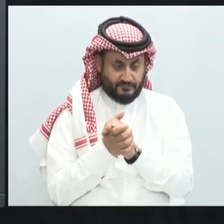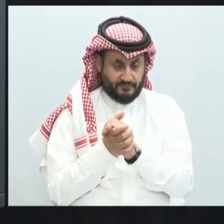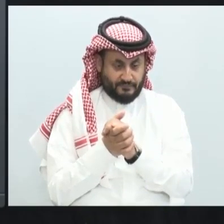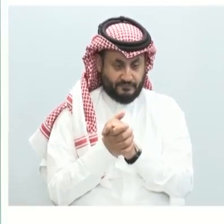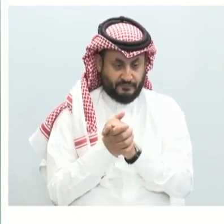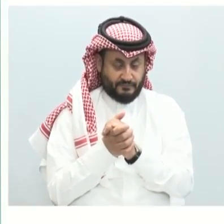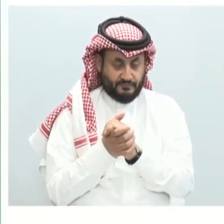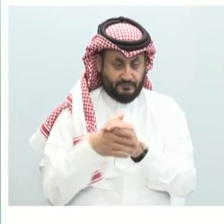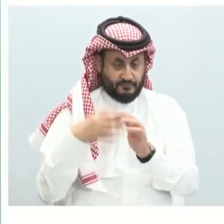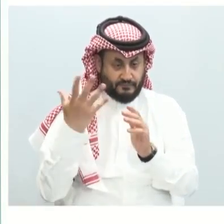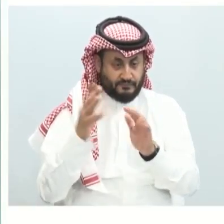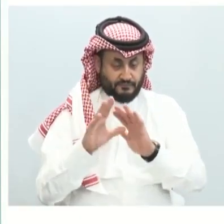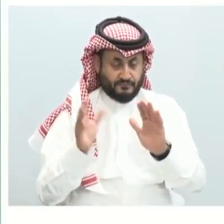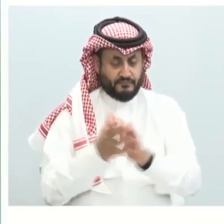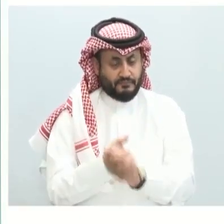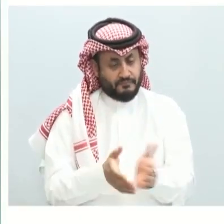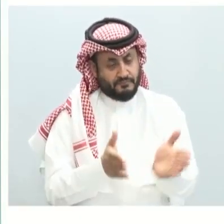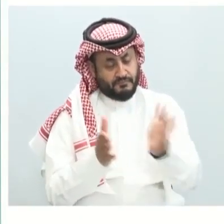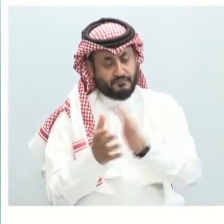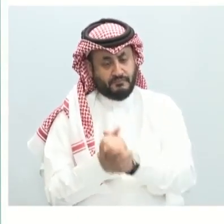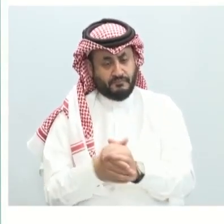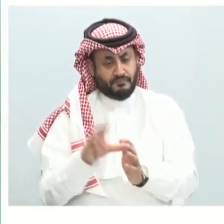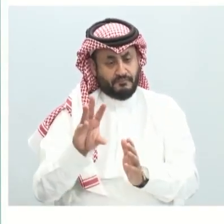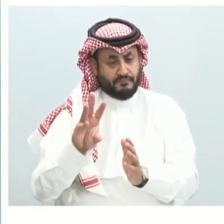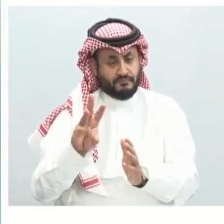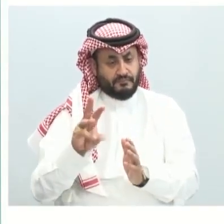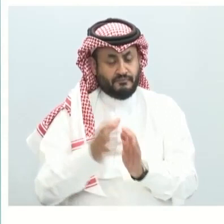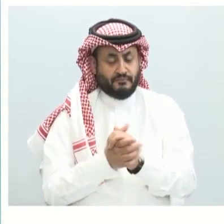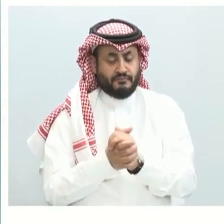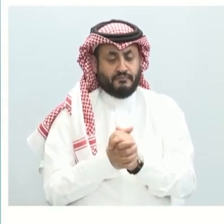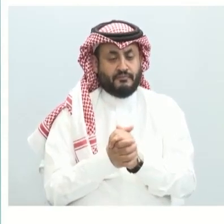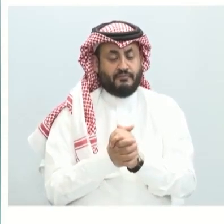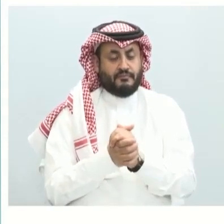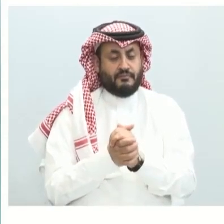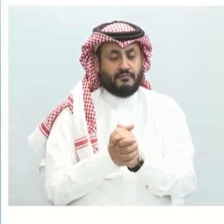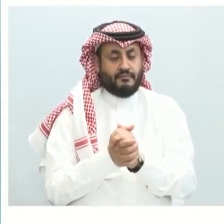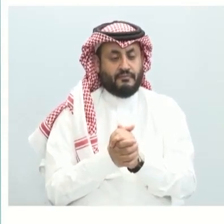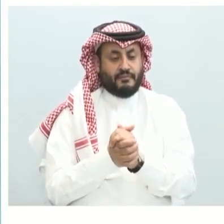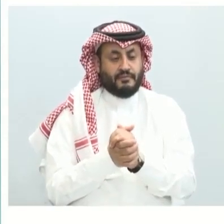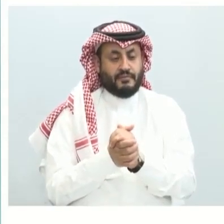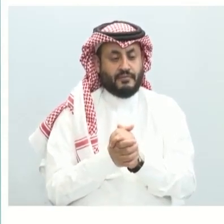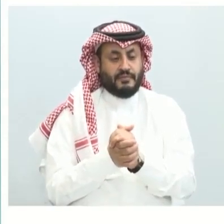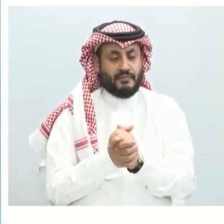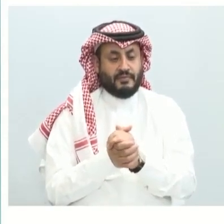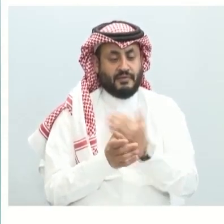about the fifth sentence. Now, let's listen to the last one, Number six.